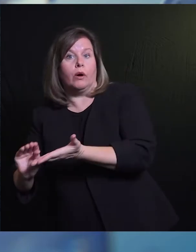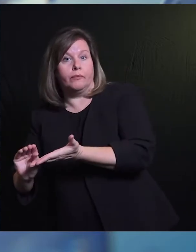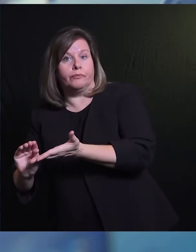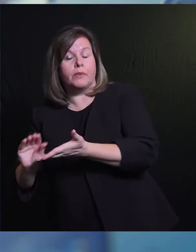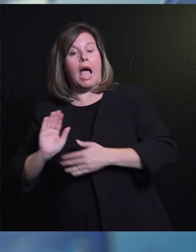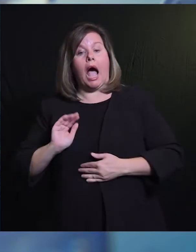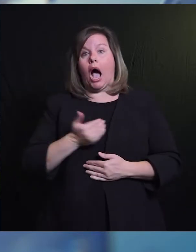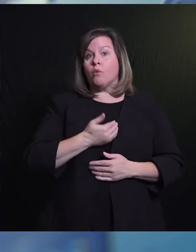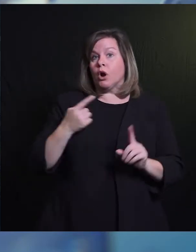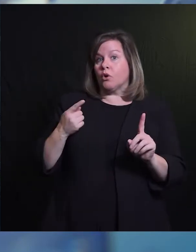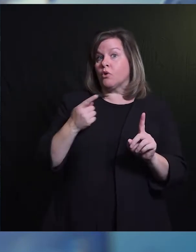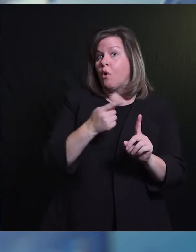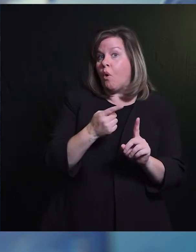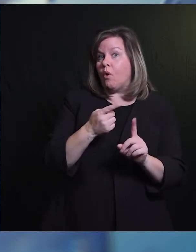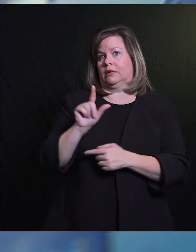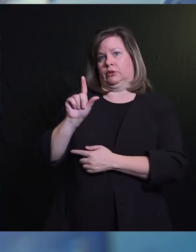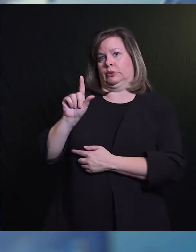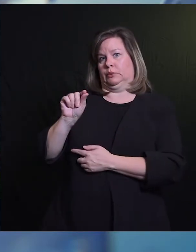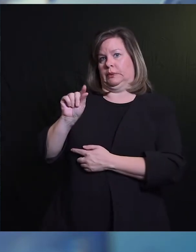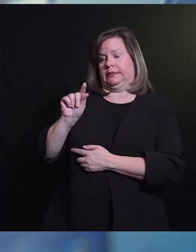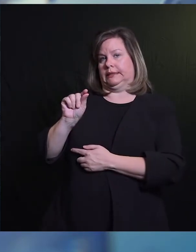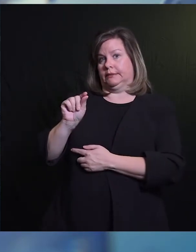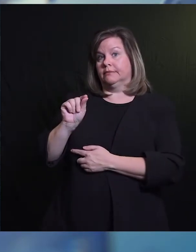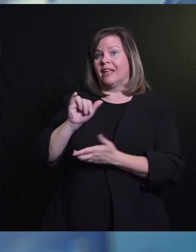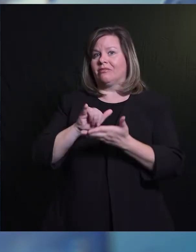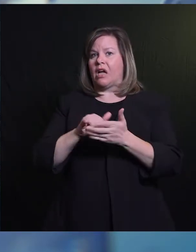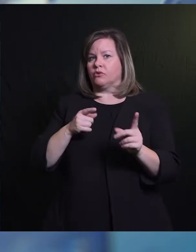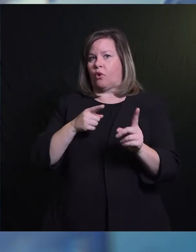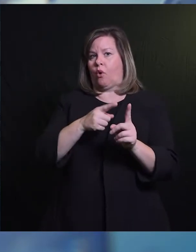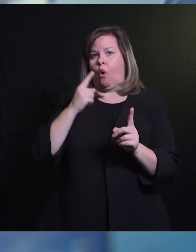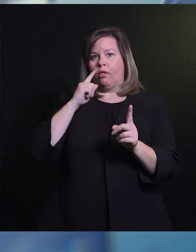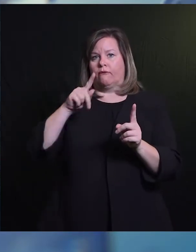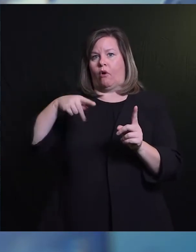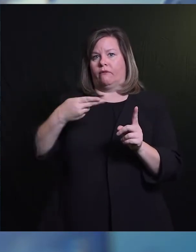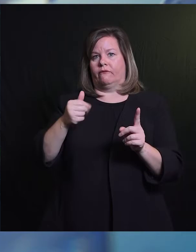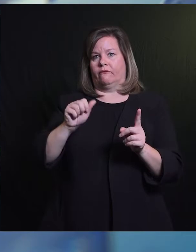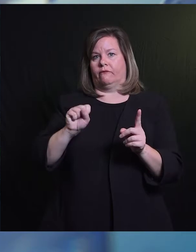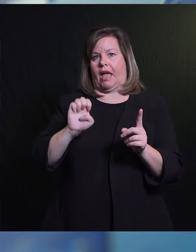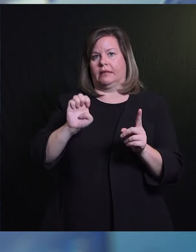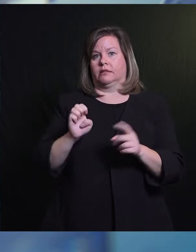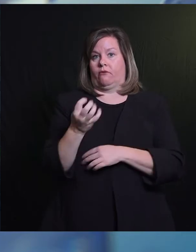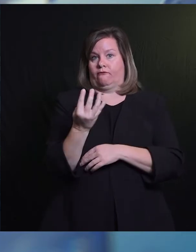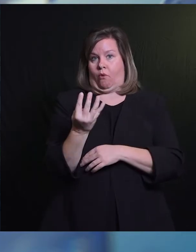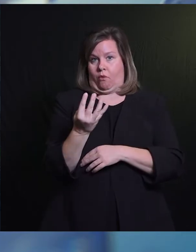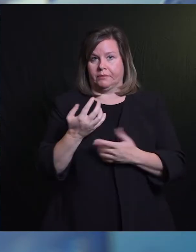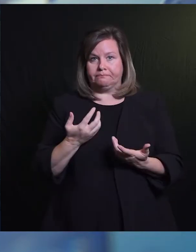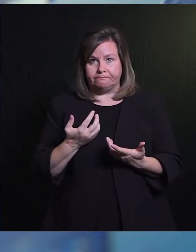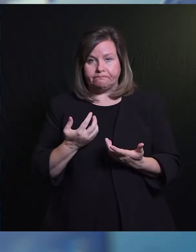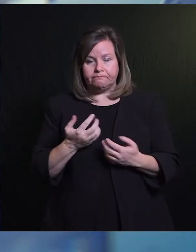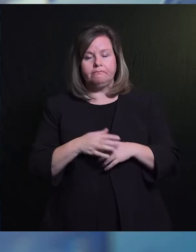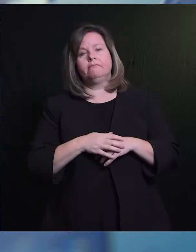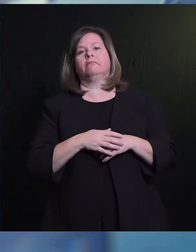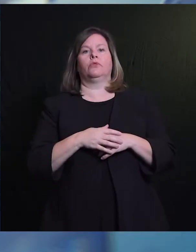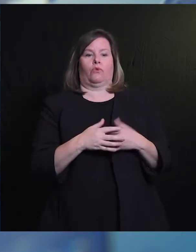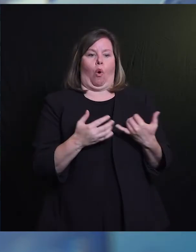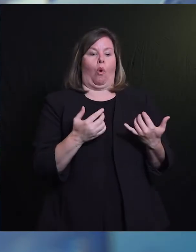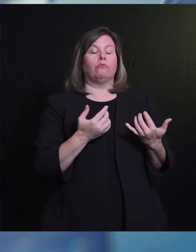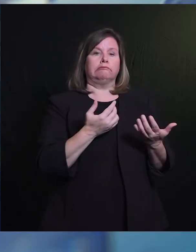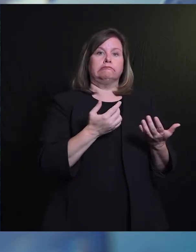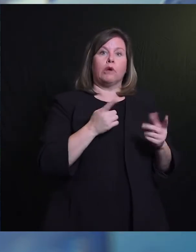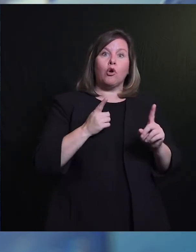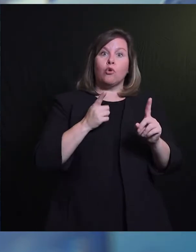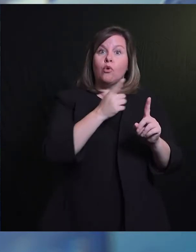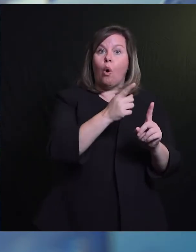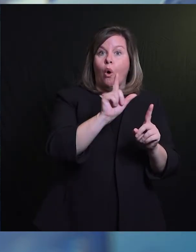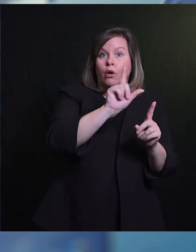the goal that she has, though, for moving to phase 4. Again, the goal is 20, and right now we're in the mid-50s. So we still